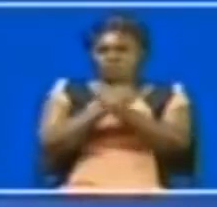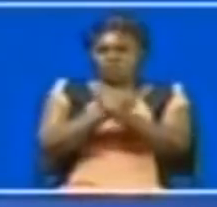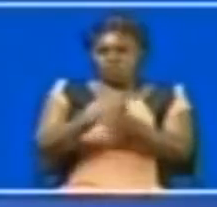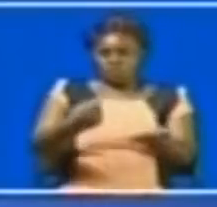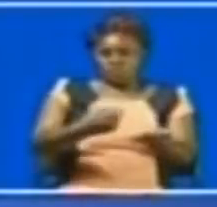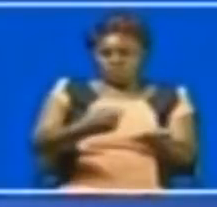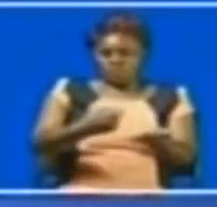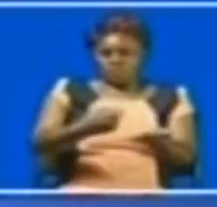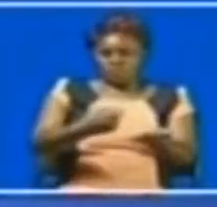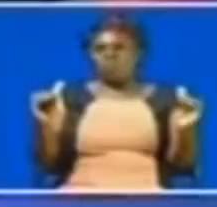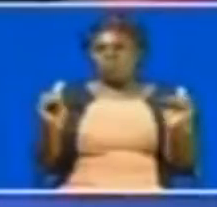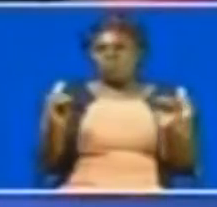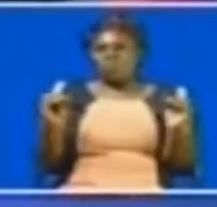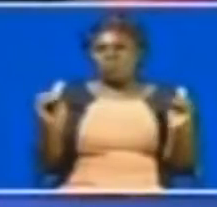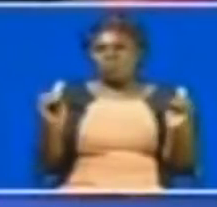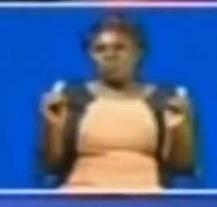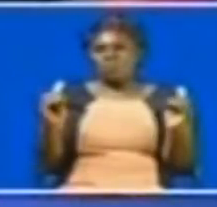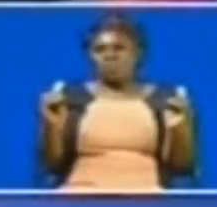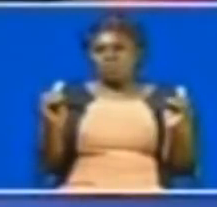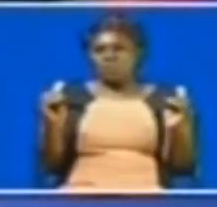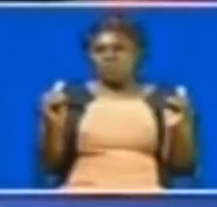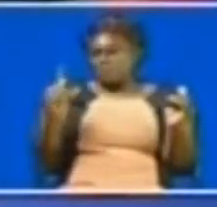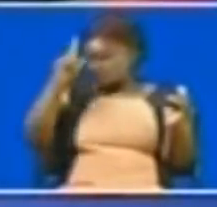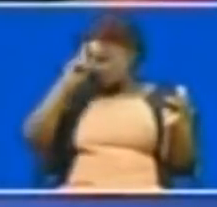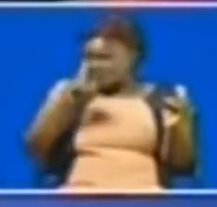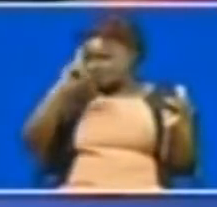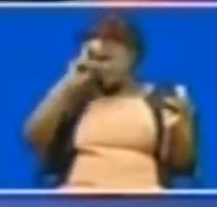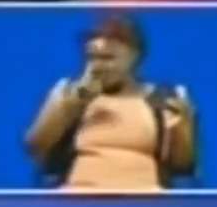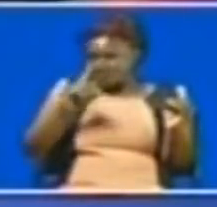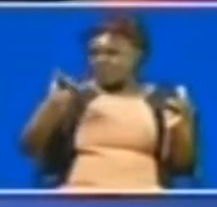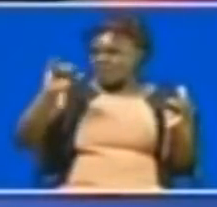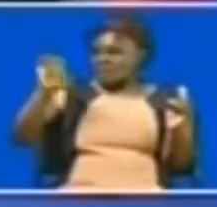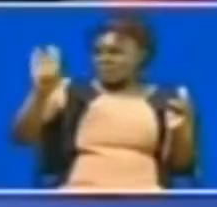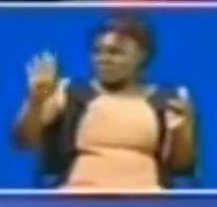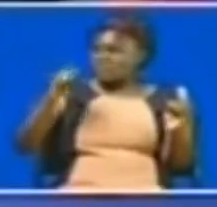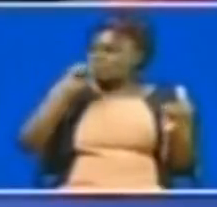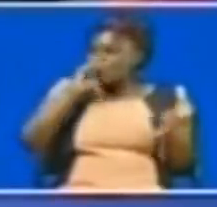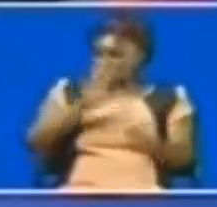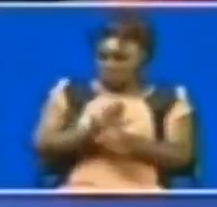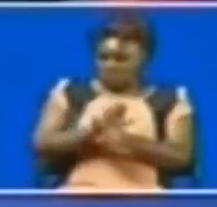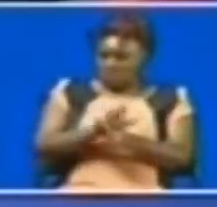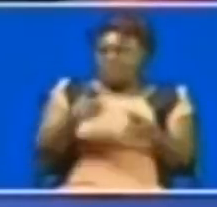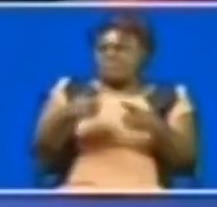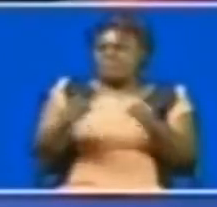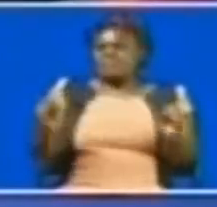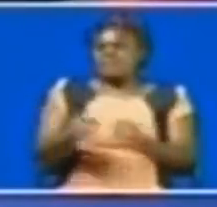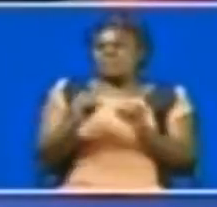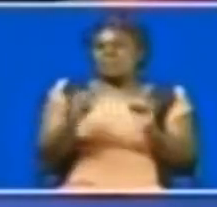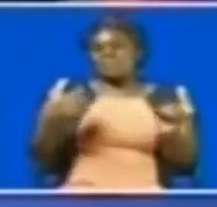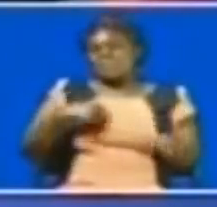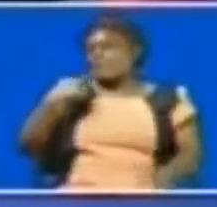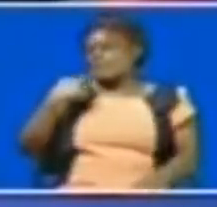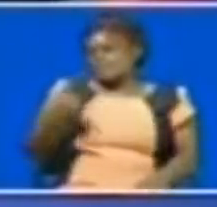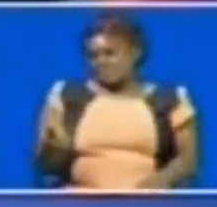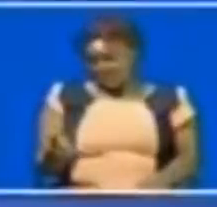no signature by a presiding officer. Which or retiring are crucial officers. Because that's what IEBC had promised would happen, and then there were instances that was... Yeah, and which